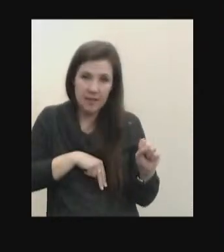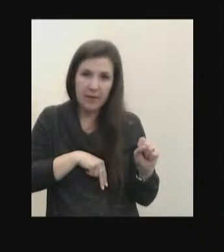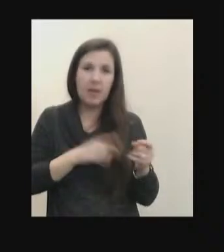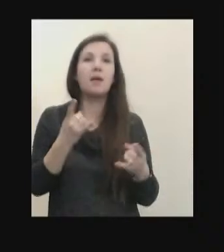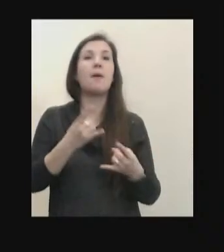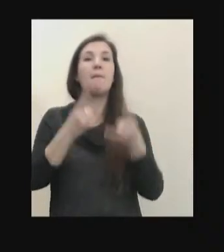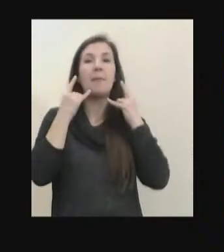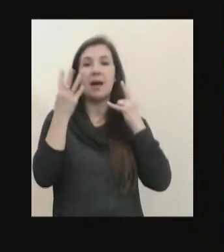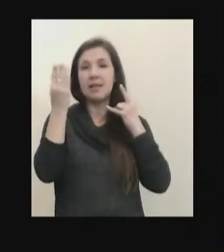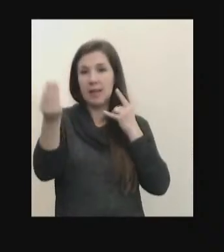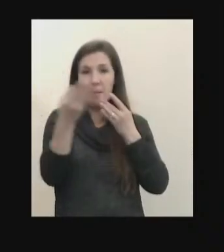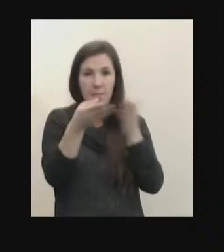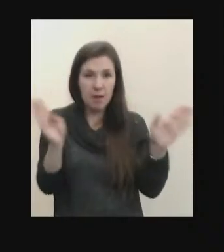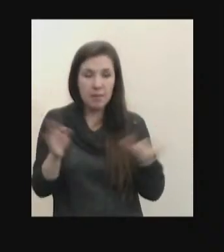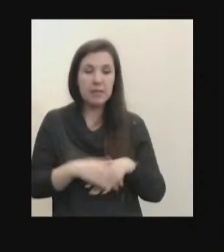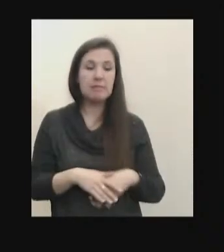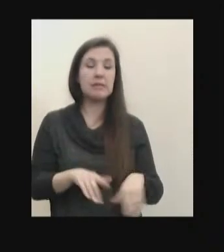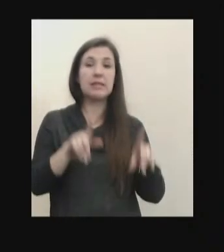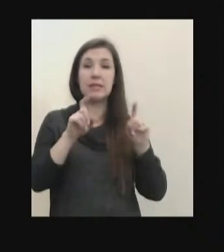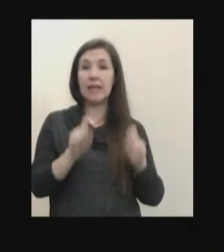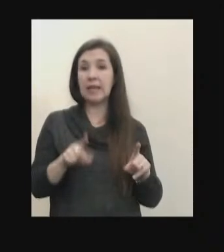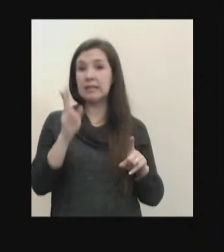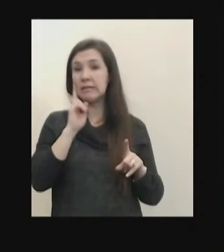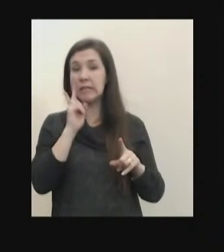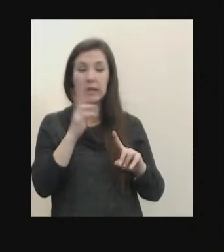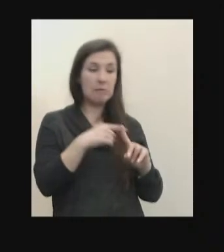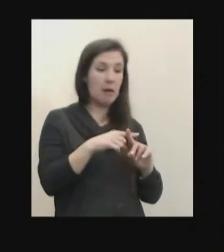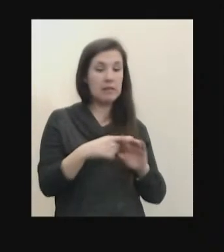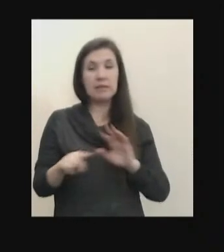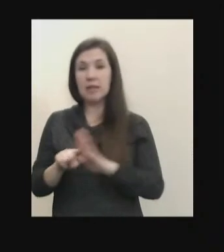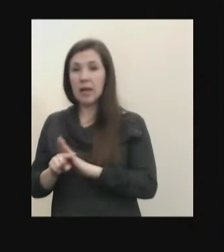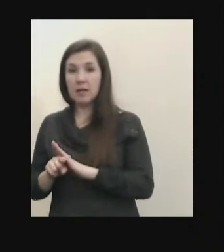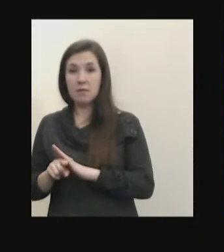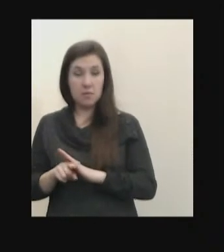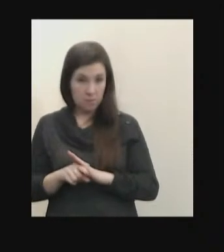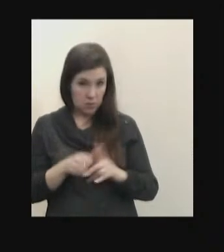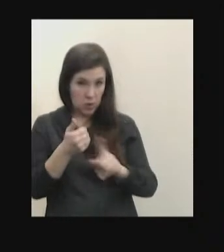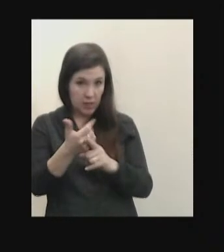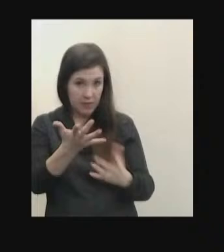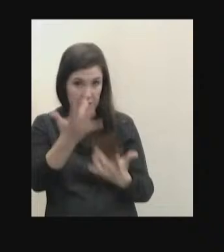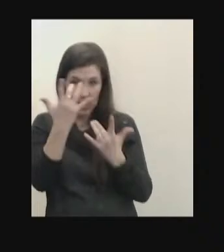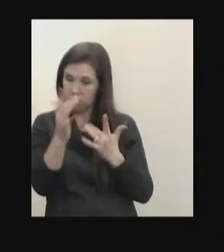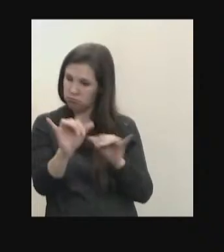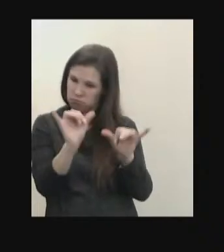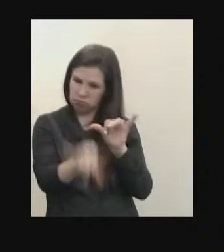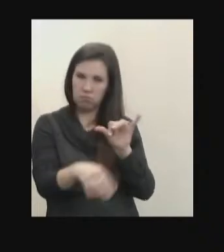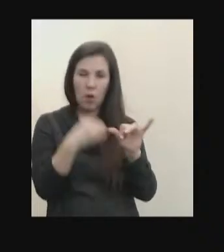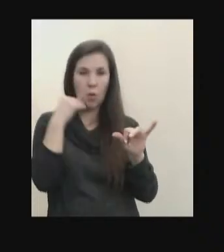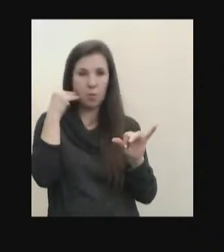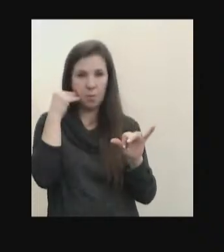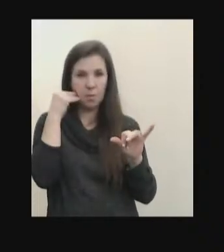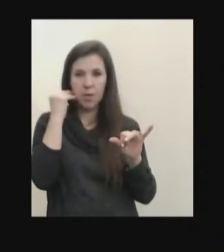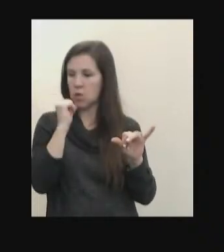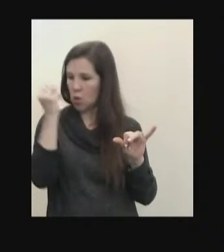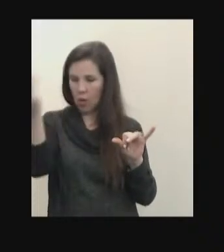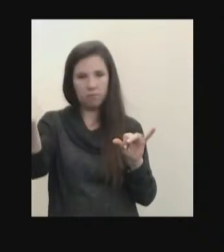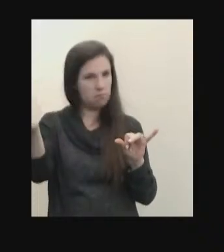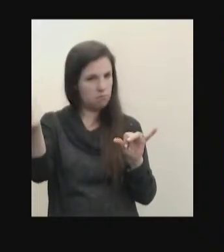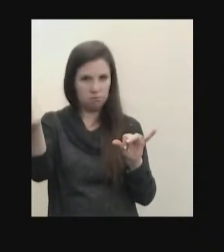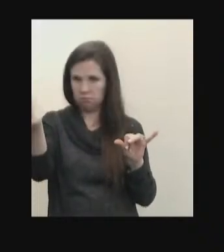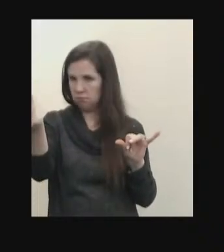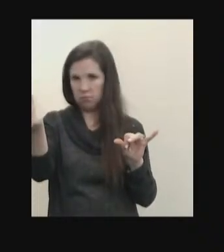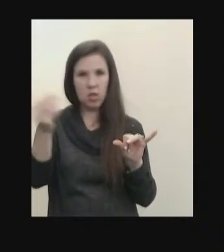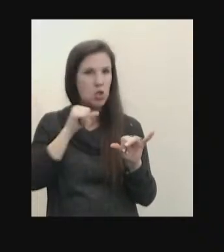Get tested to find out if you are COVID-19 positive. If you are sick, do not go anywhere. Do not subject yourself to other